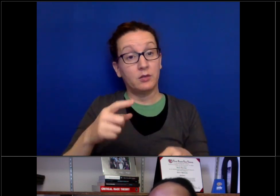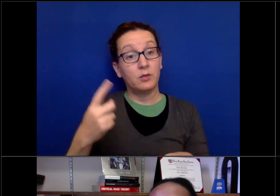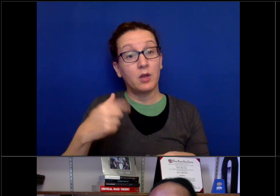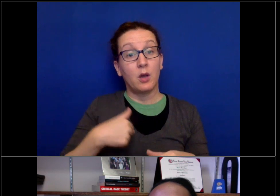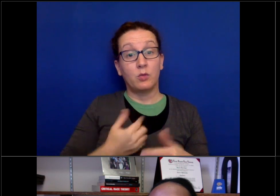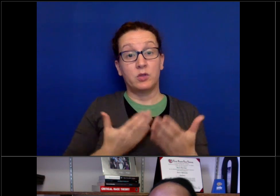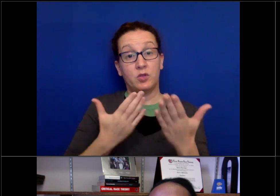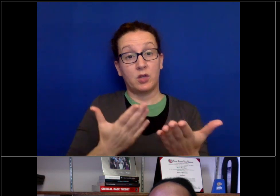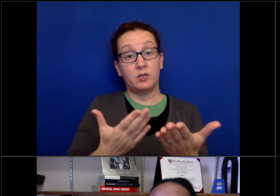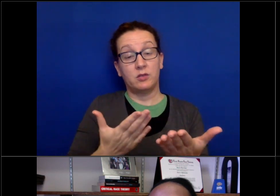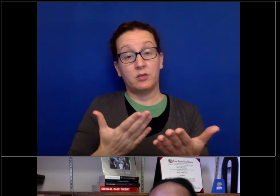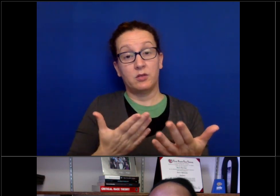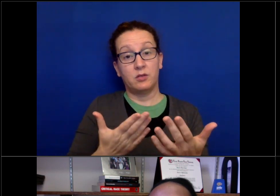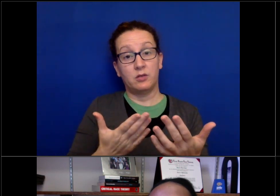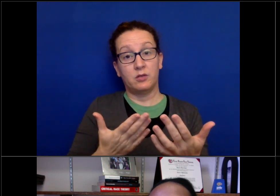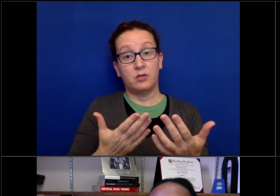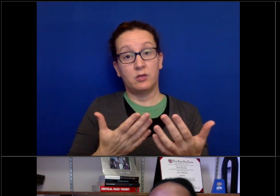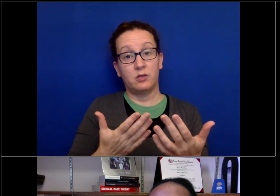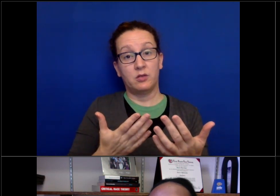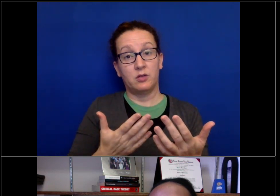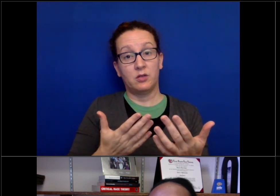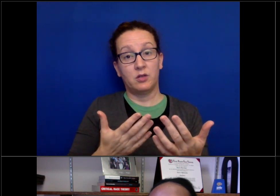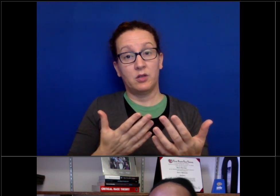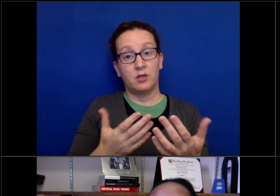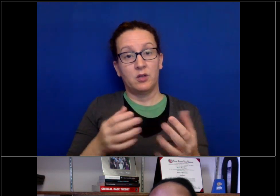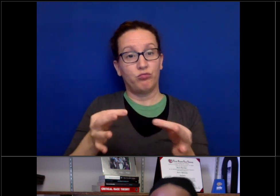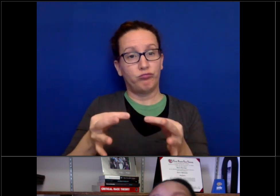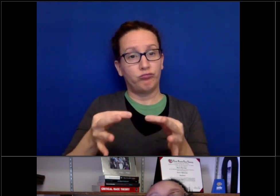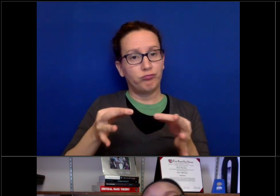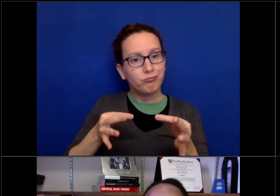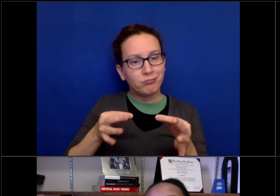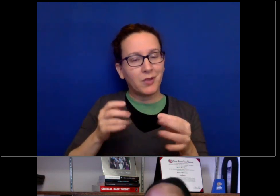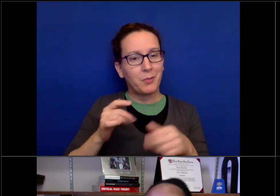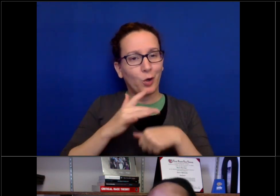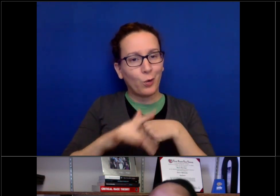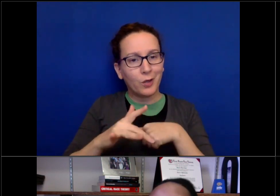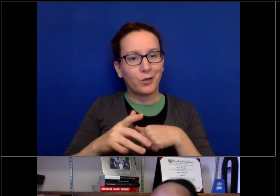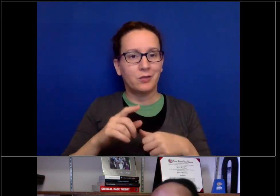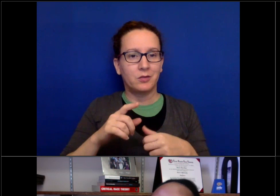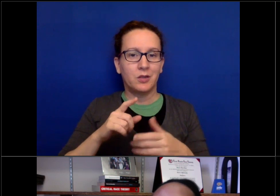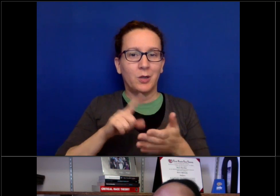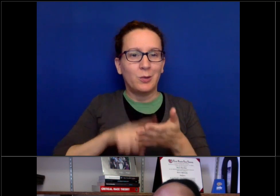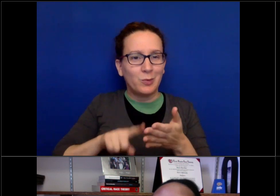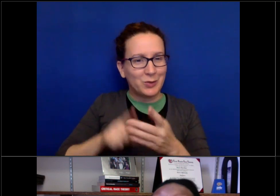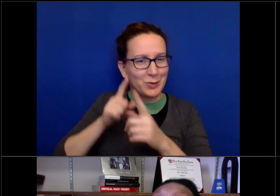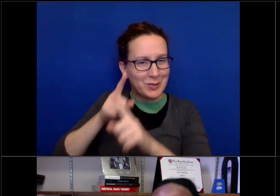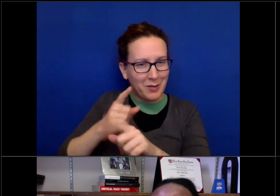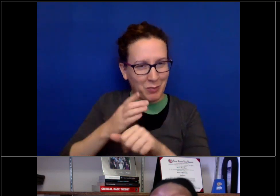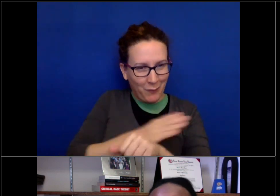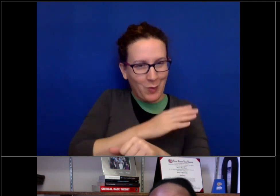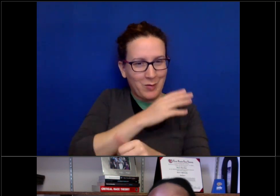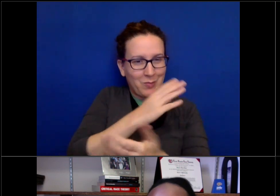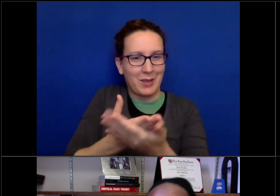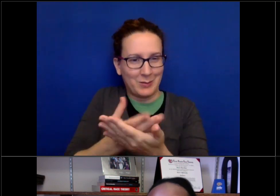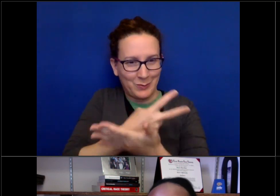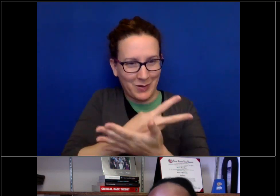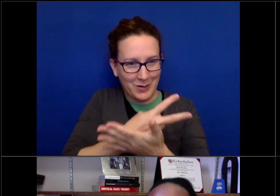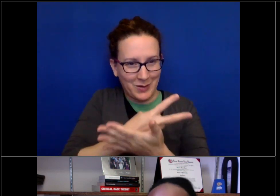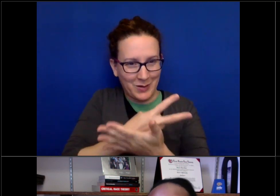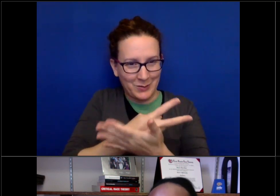suggest that you move the clock earlier. You should have a research agenda by the time you go to grad school, possibly even before you get